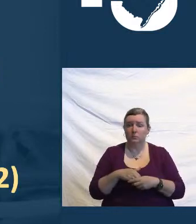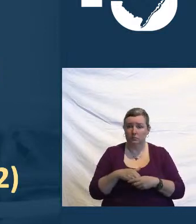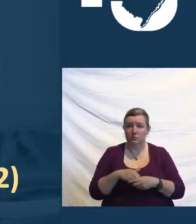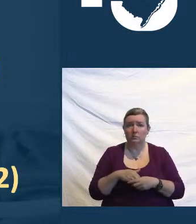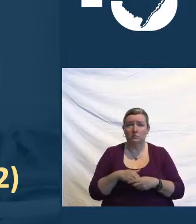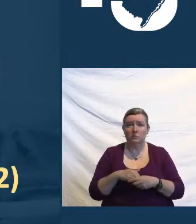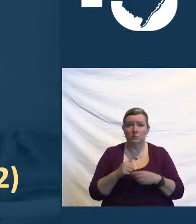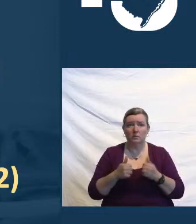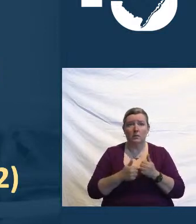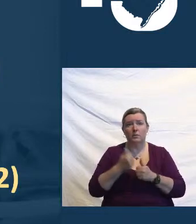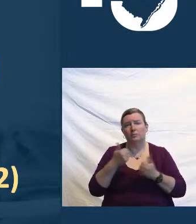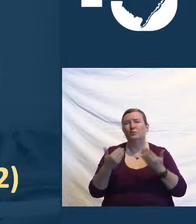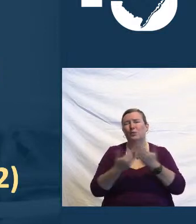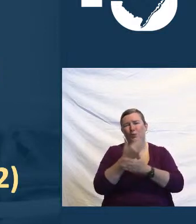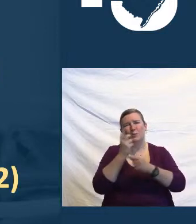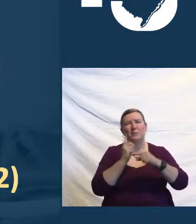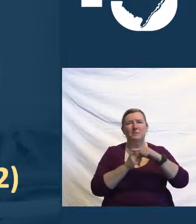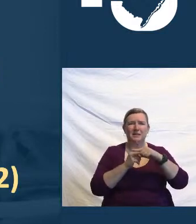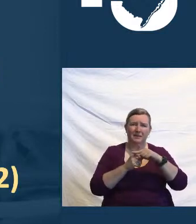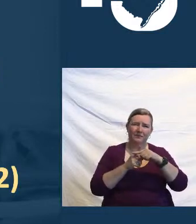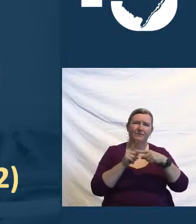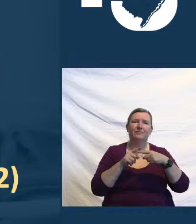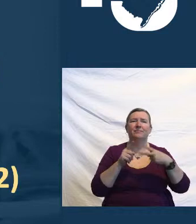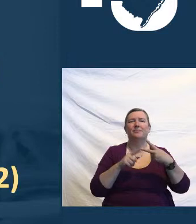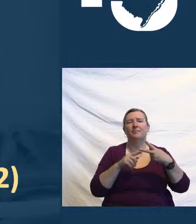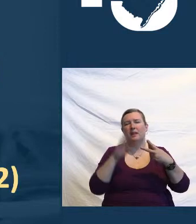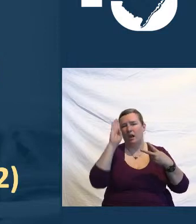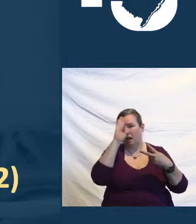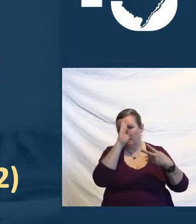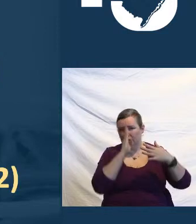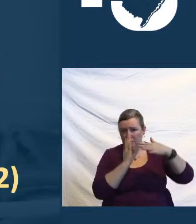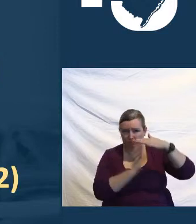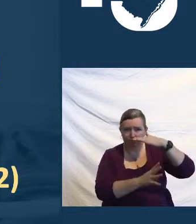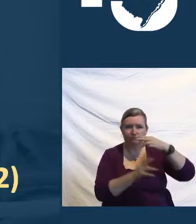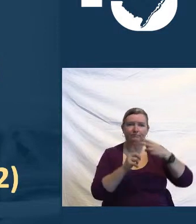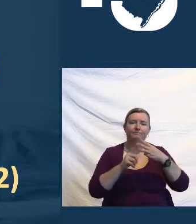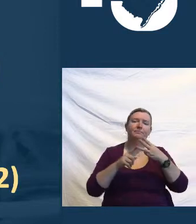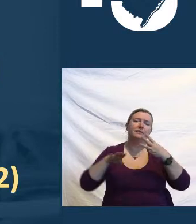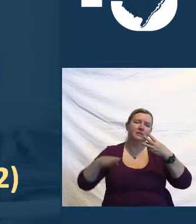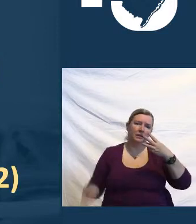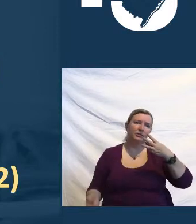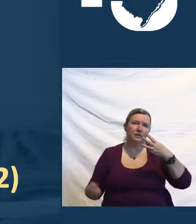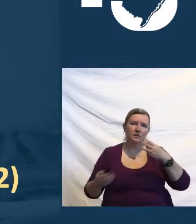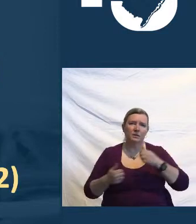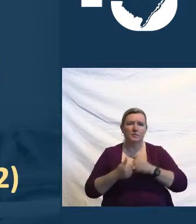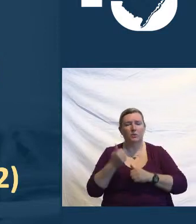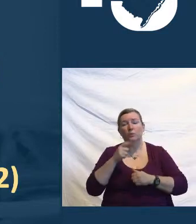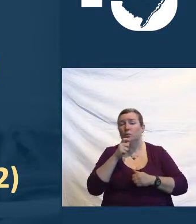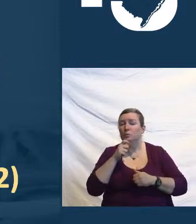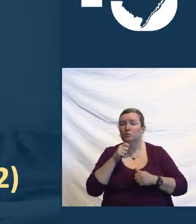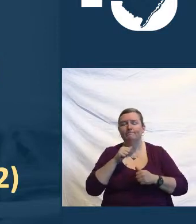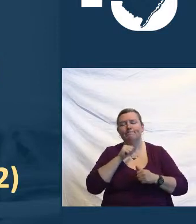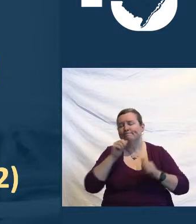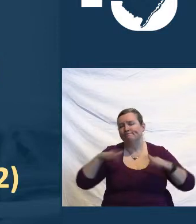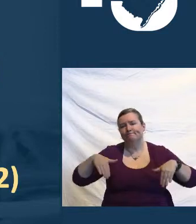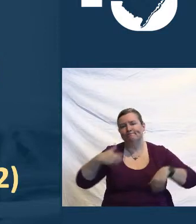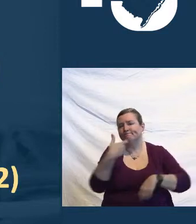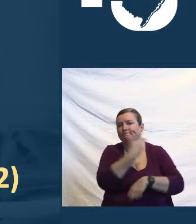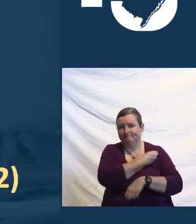cases, hospitalizations, and deaths continue to be from among the distinct minority of residents who remain